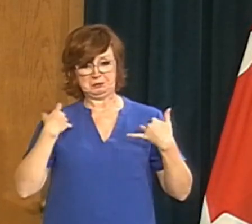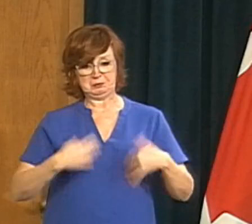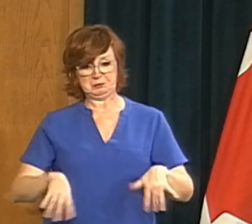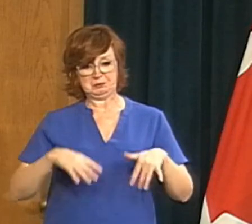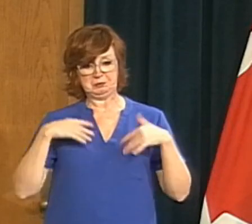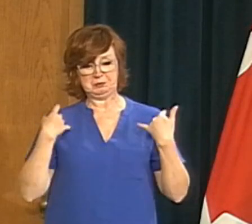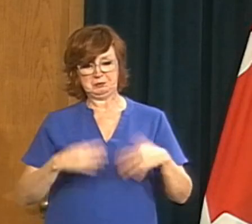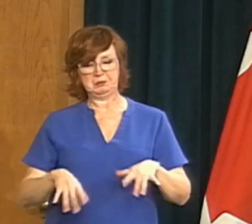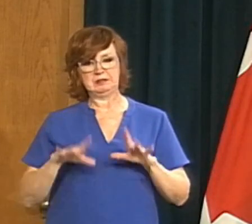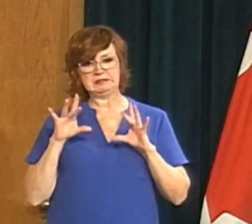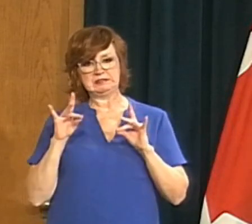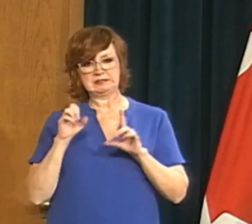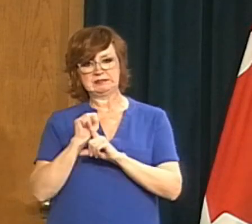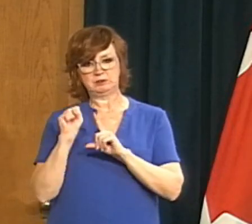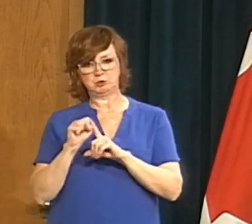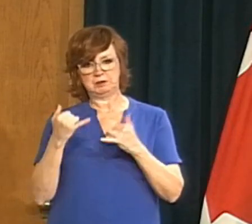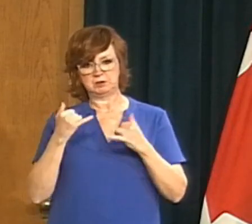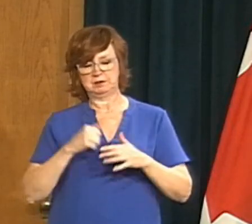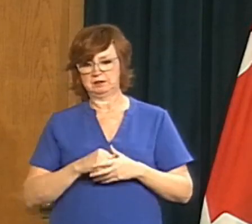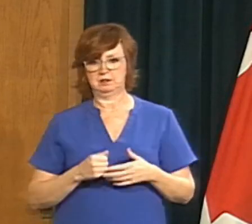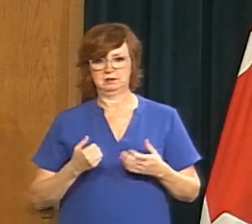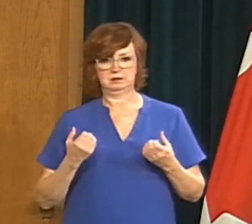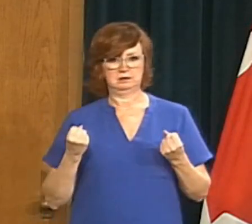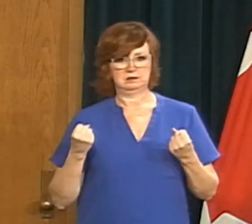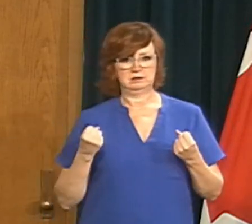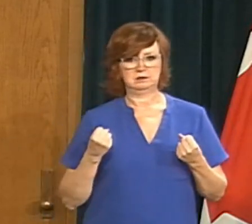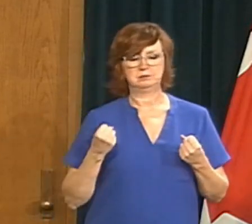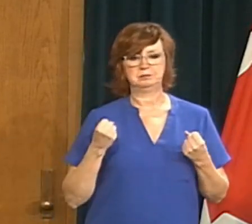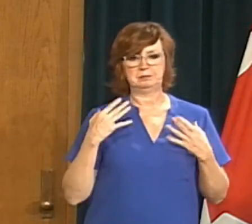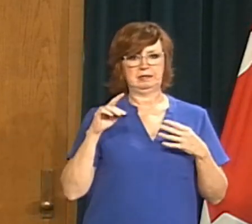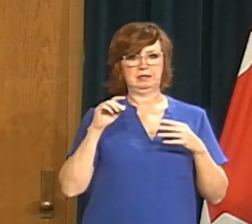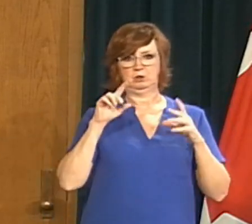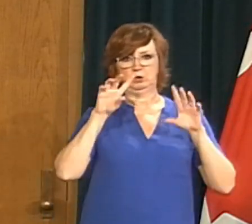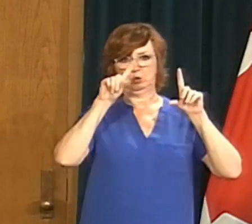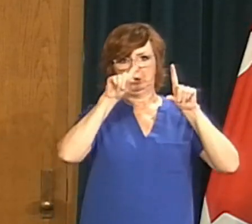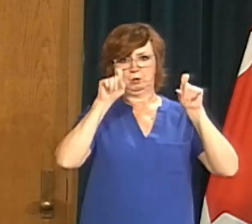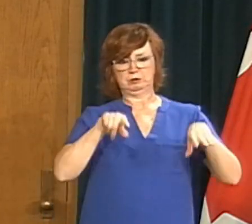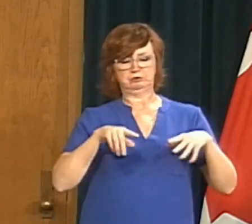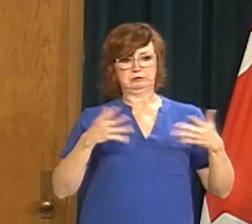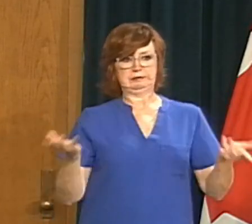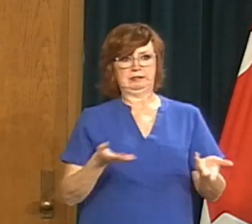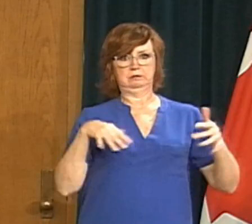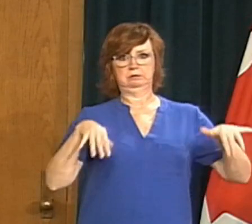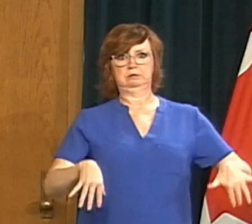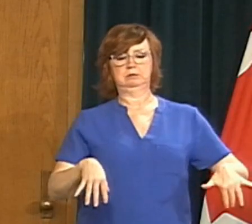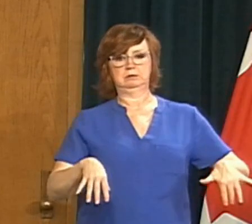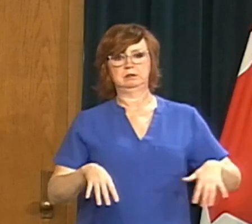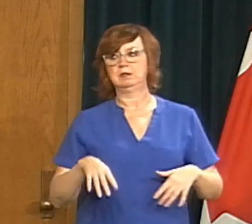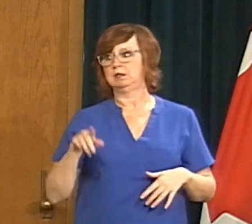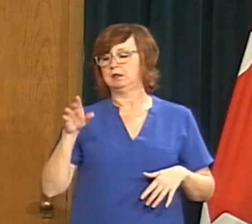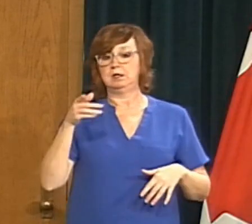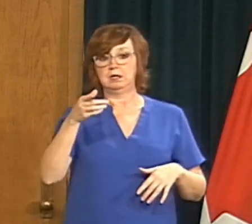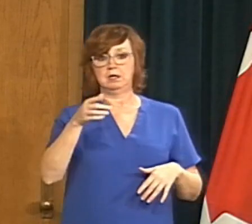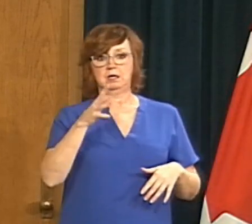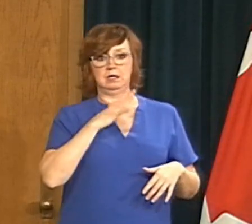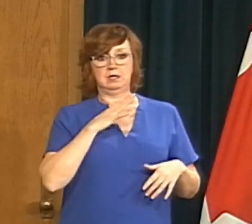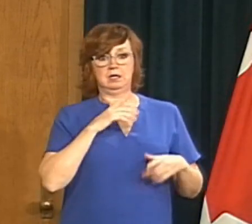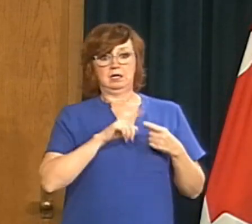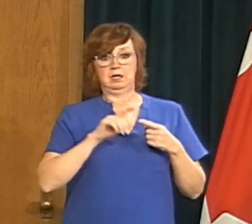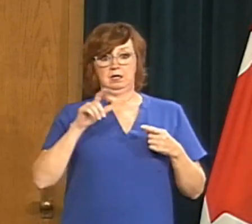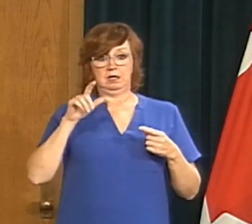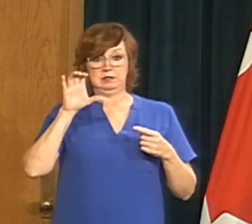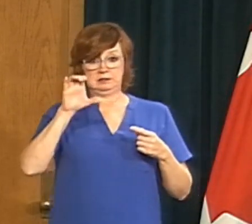a question for all Canadians. Follow-up, Steph? Yeah, have either the riders or the CFL specifically asked your government